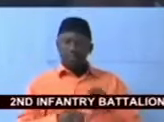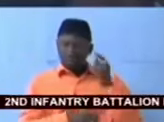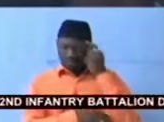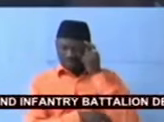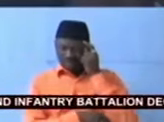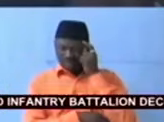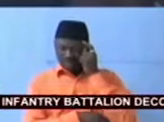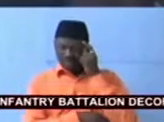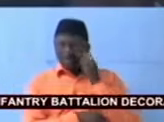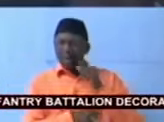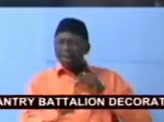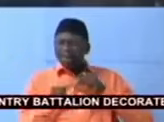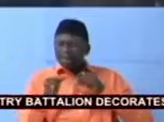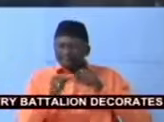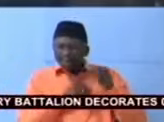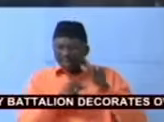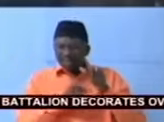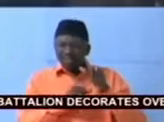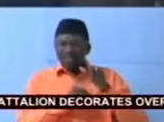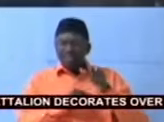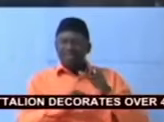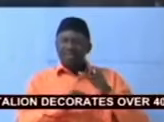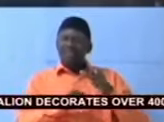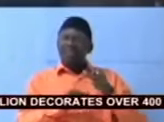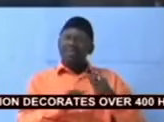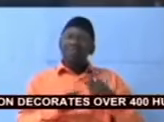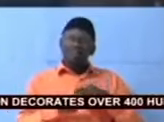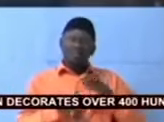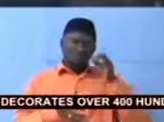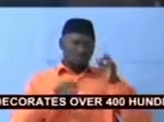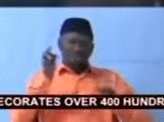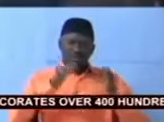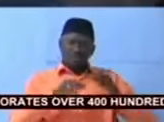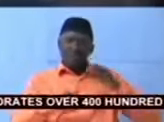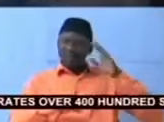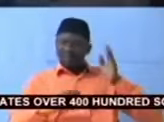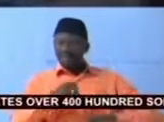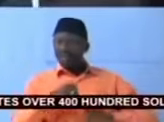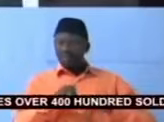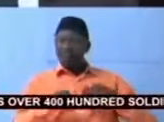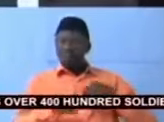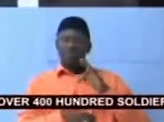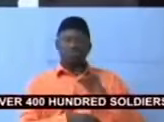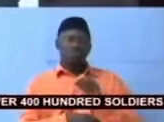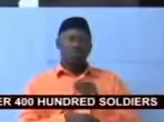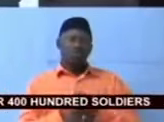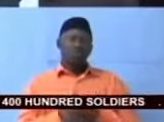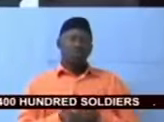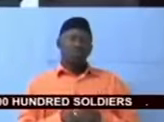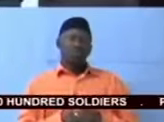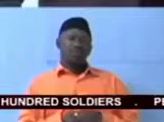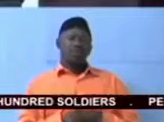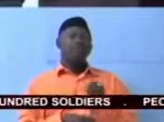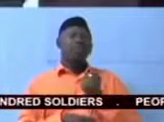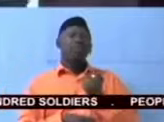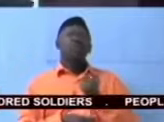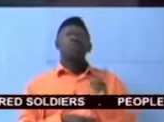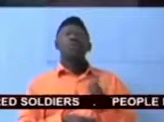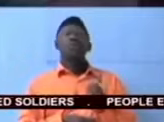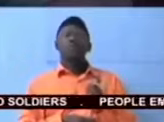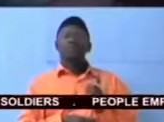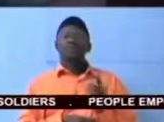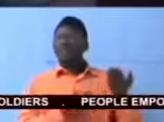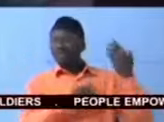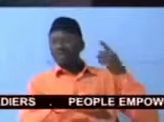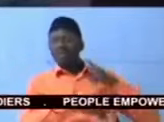sentence. Ci la xalat nak lan nga xamne lu la ko wara atté. That was because of the fact that, lool moy ndek mbir mu moy, at the time